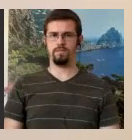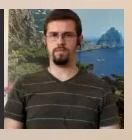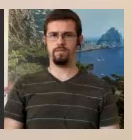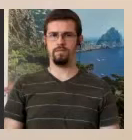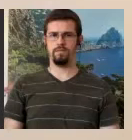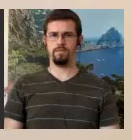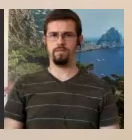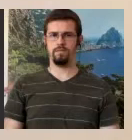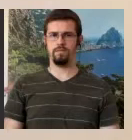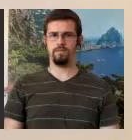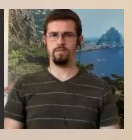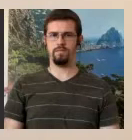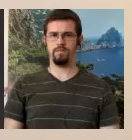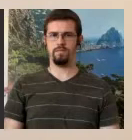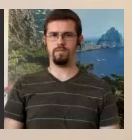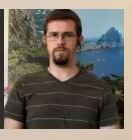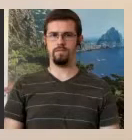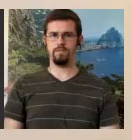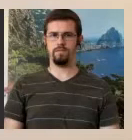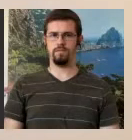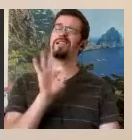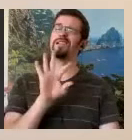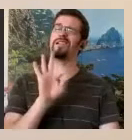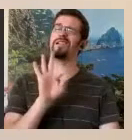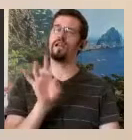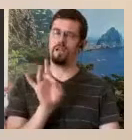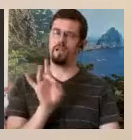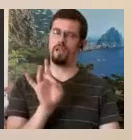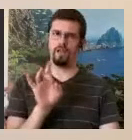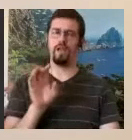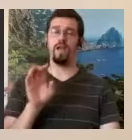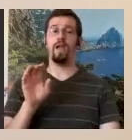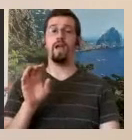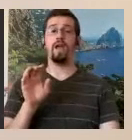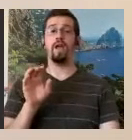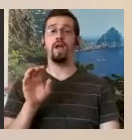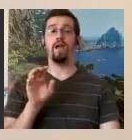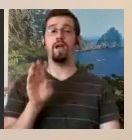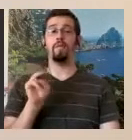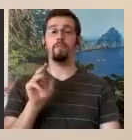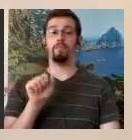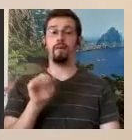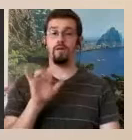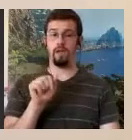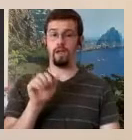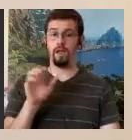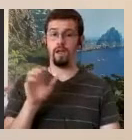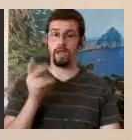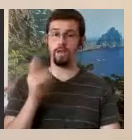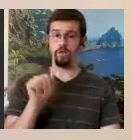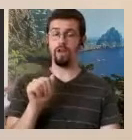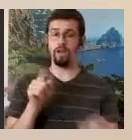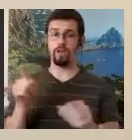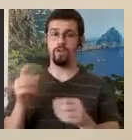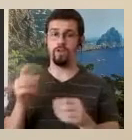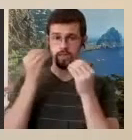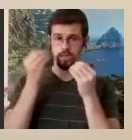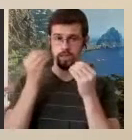time, and she had introduced SignWriting, and I was just fascinated by the system. And back then it was the old videos,